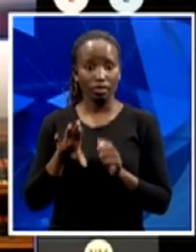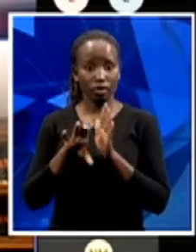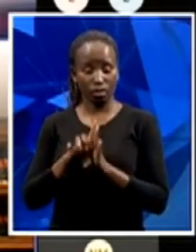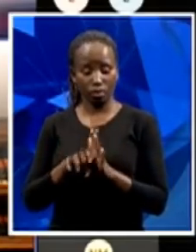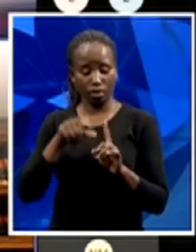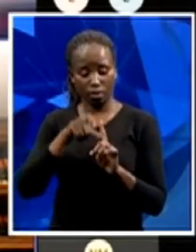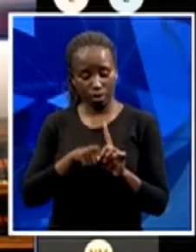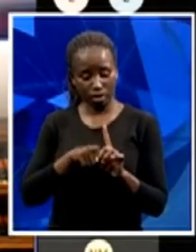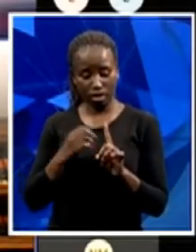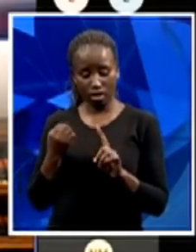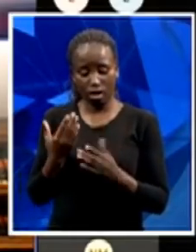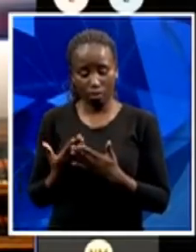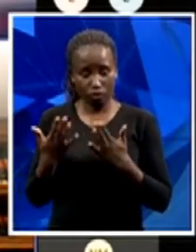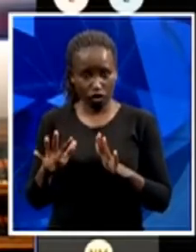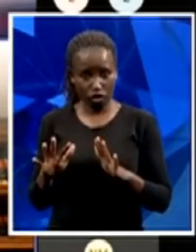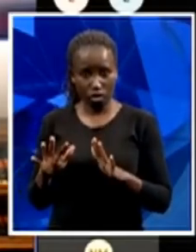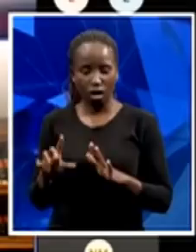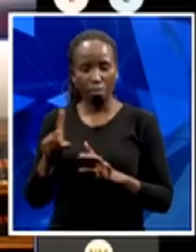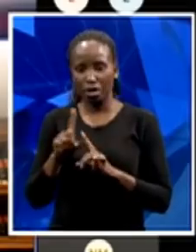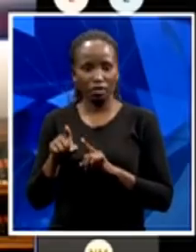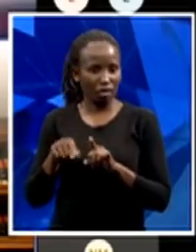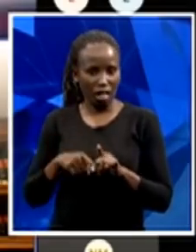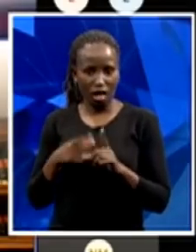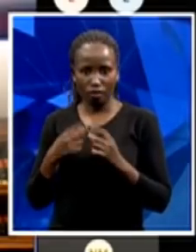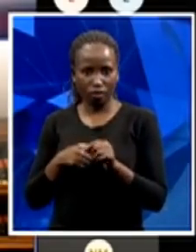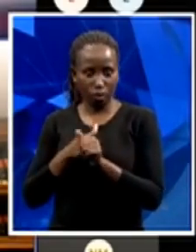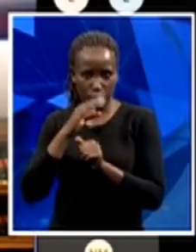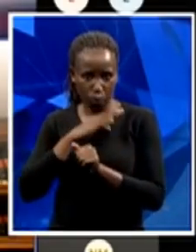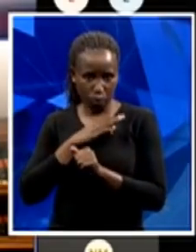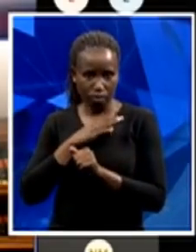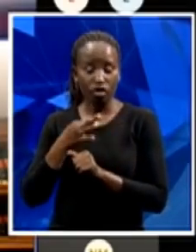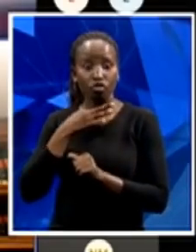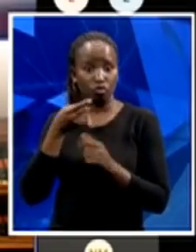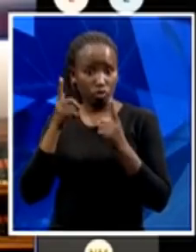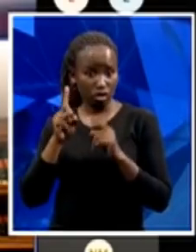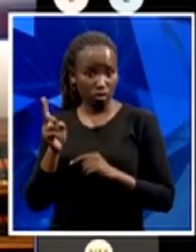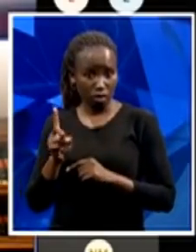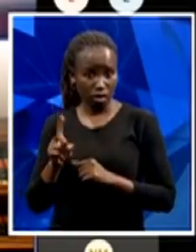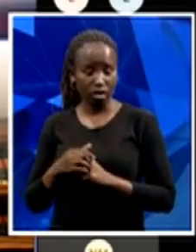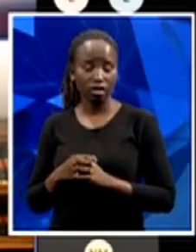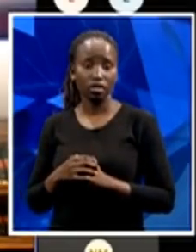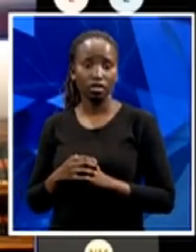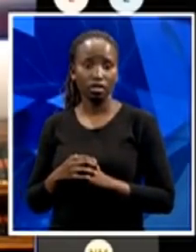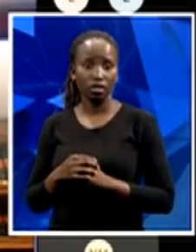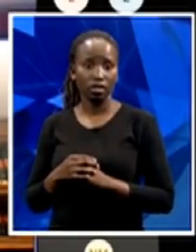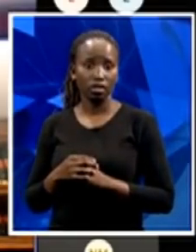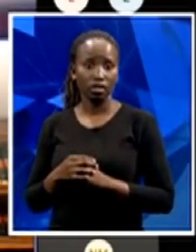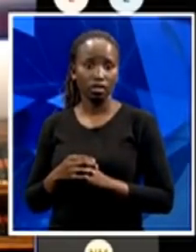the risk they run is that the application stands to be struck off the roll on the basis that it's not